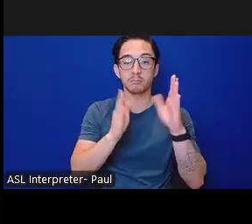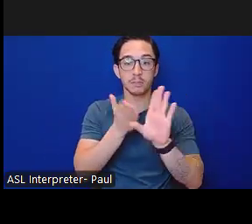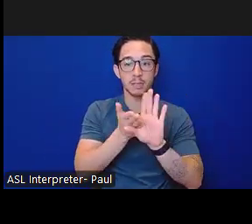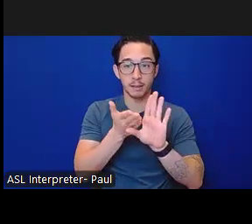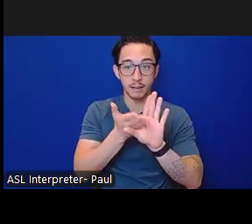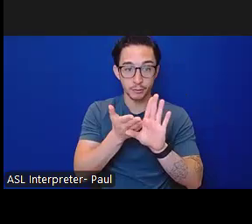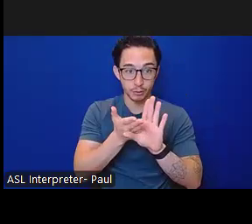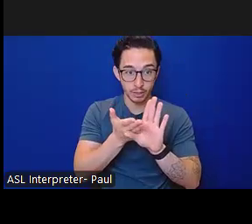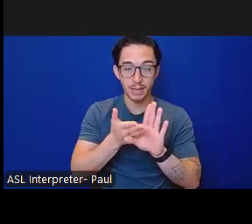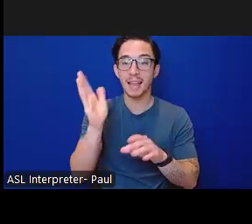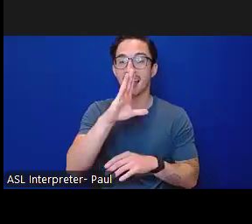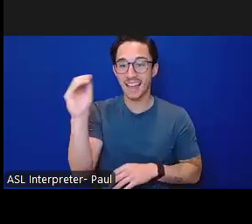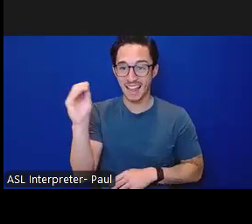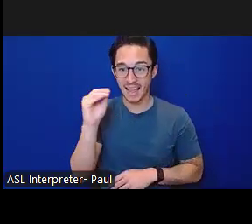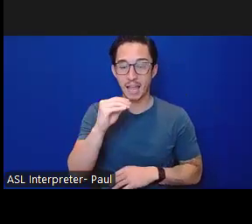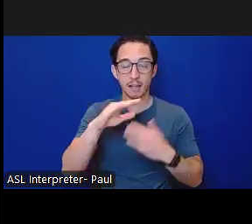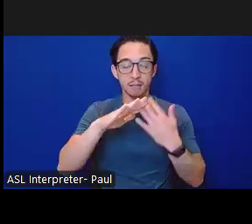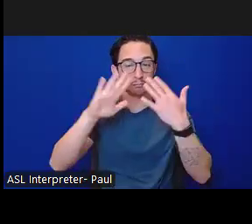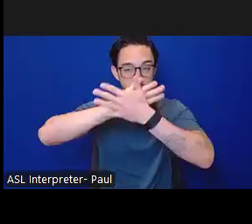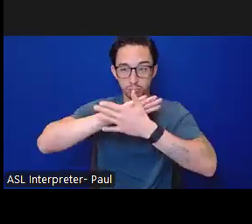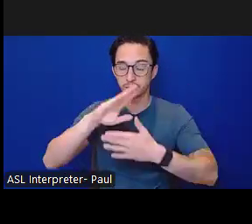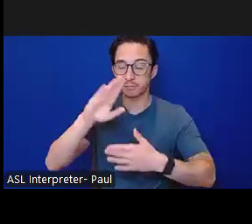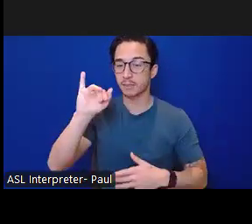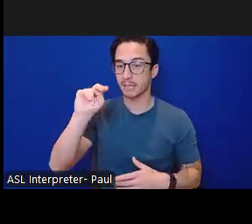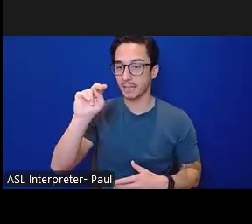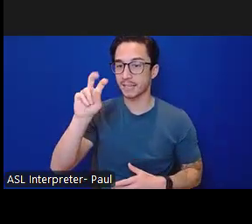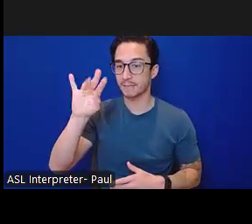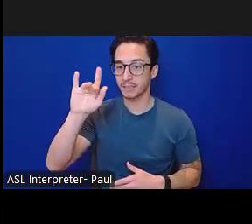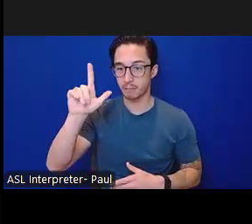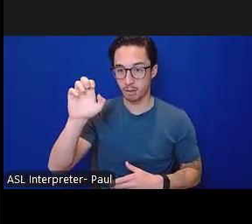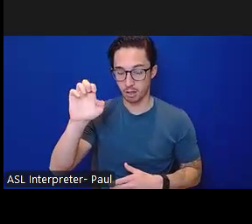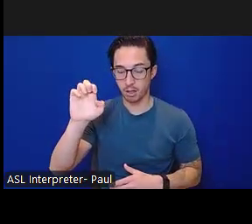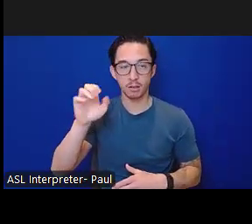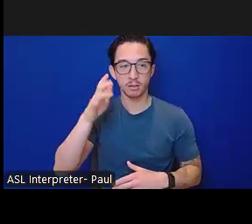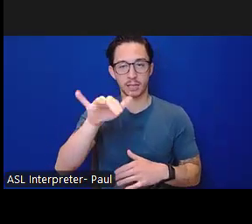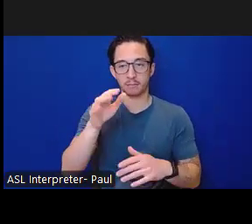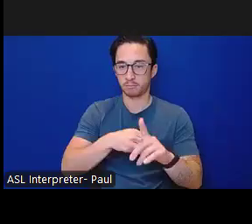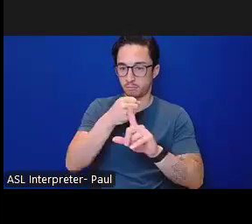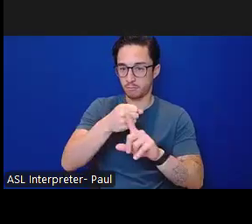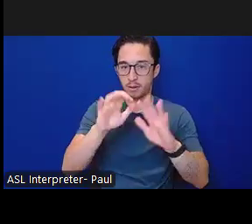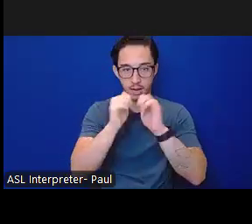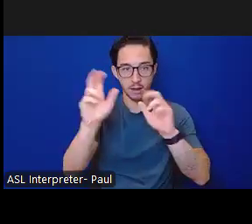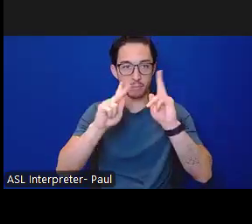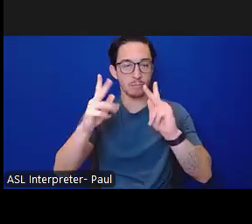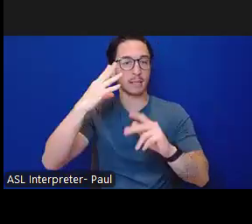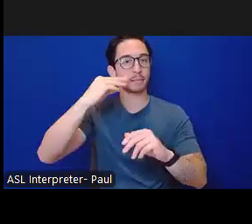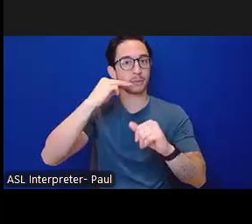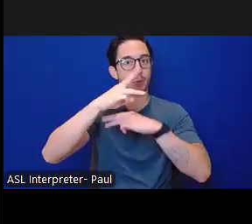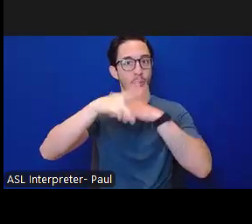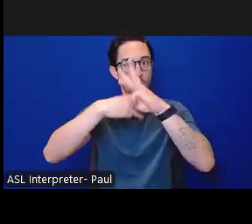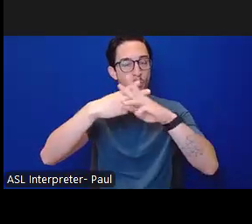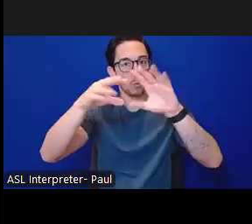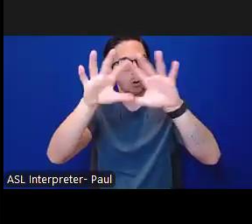psychiatric, and invisible conditions that shape how individuals experience the world and how the